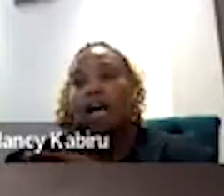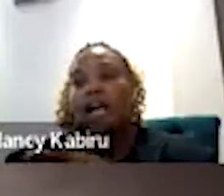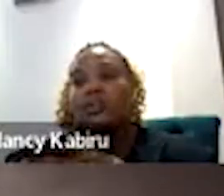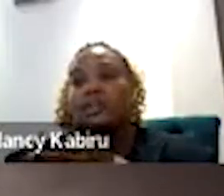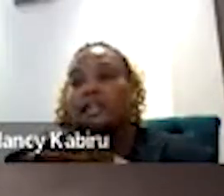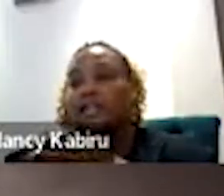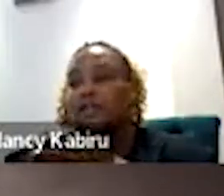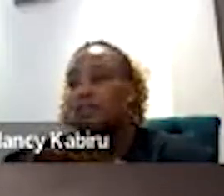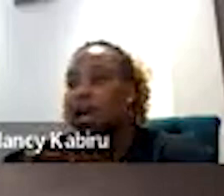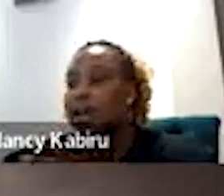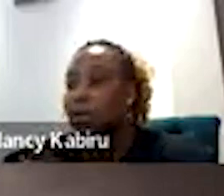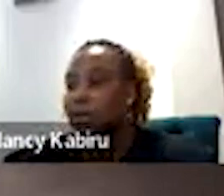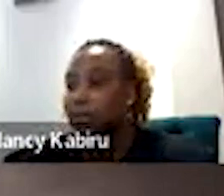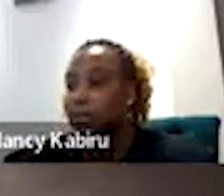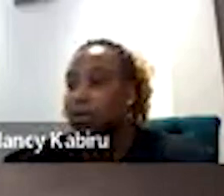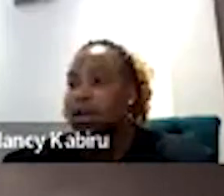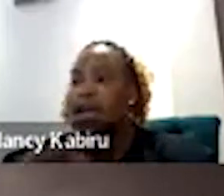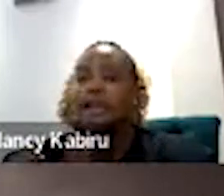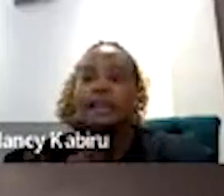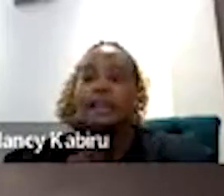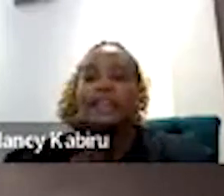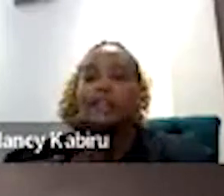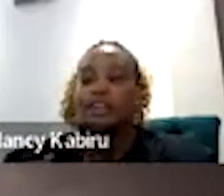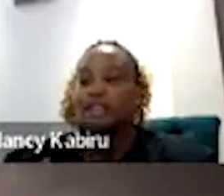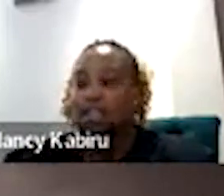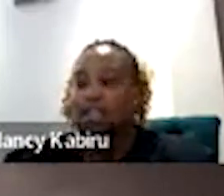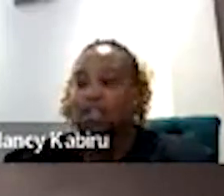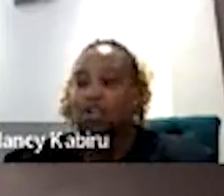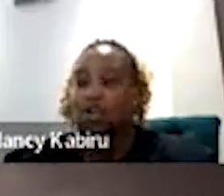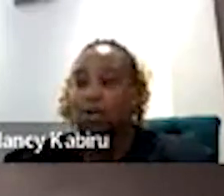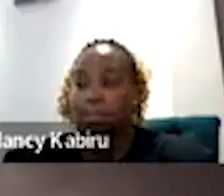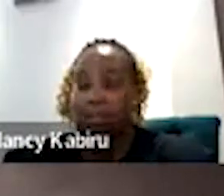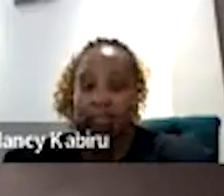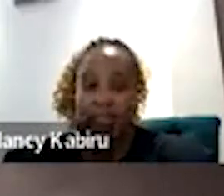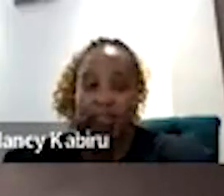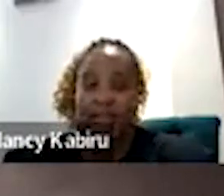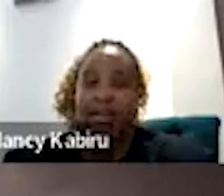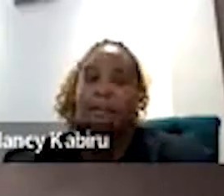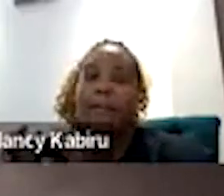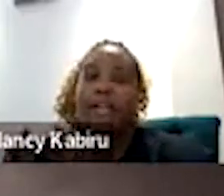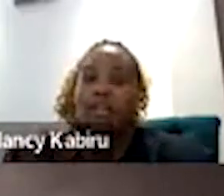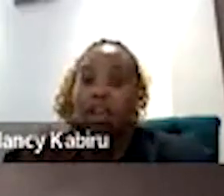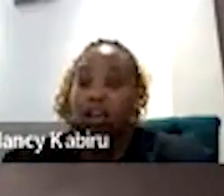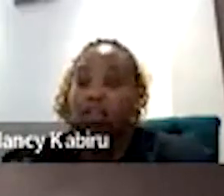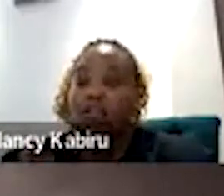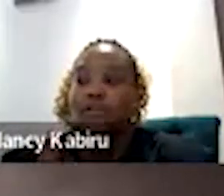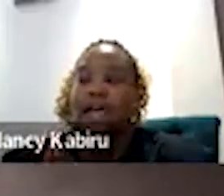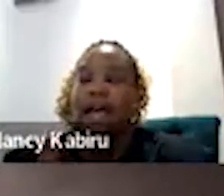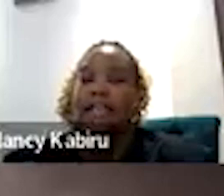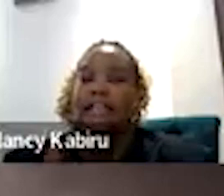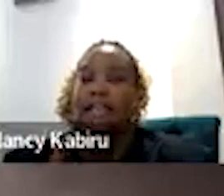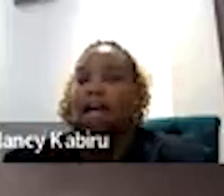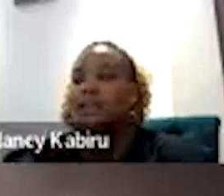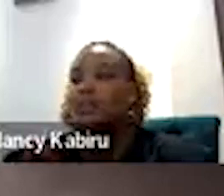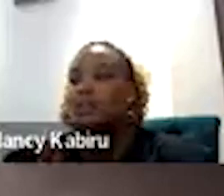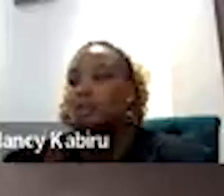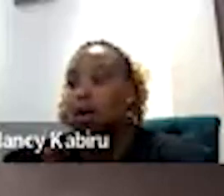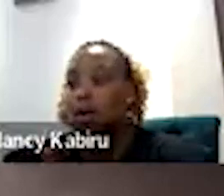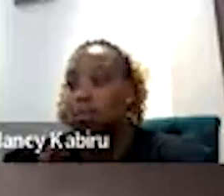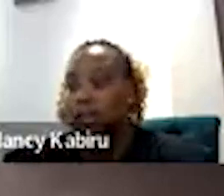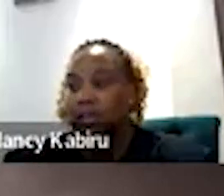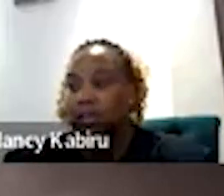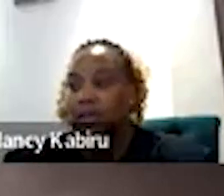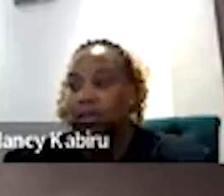stress, how you relate to other people, and the choices that you're making. Mental health goes hand in hand